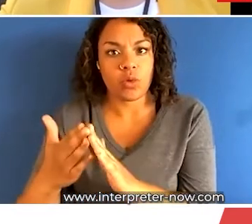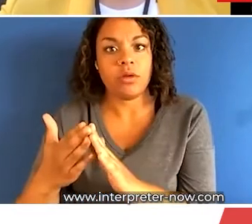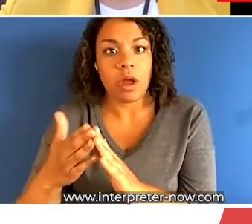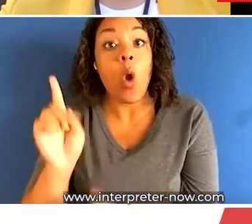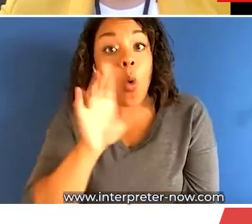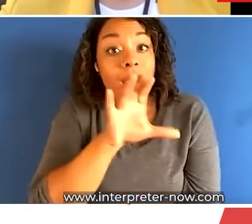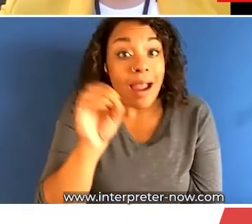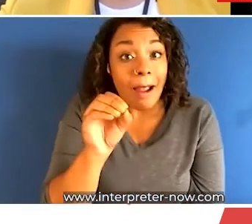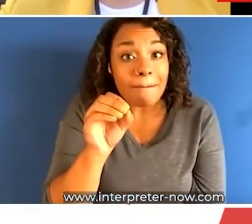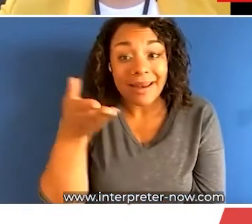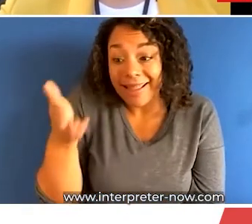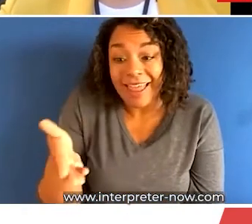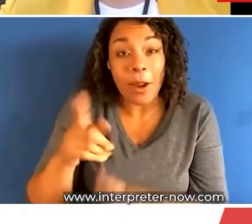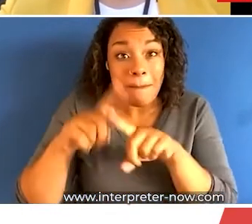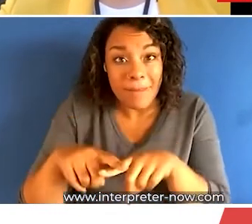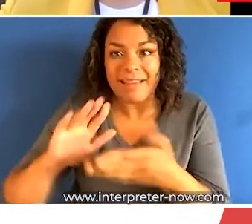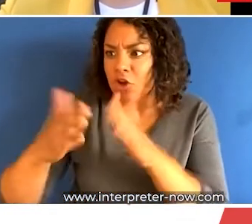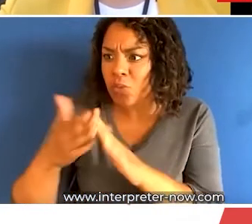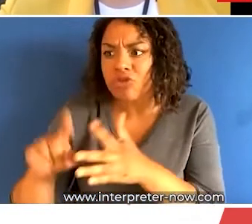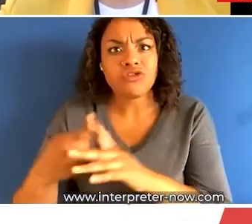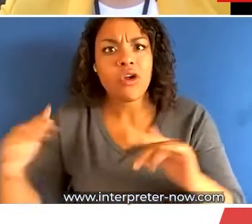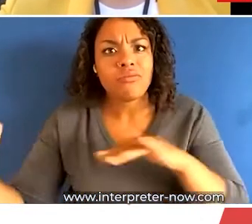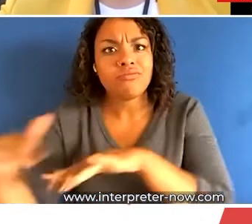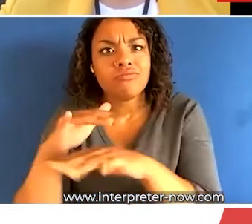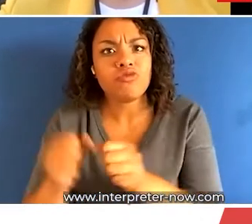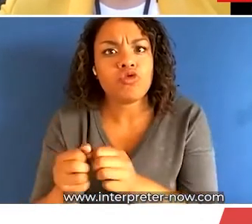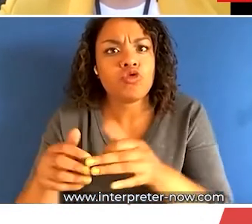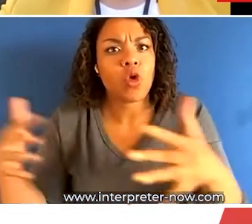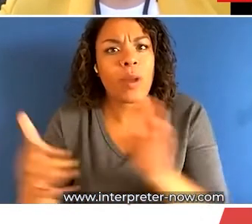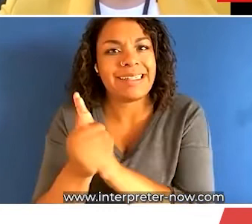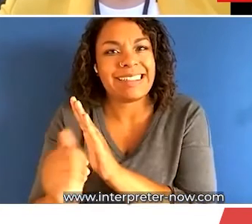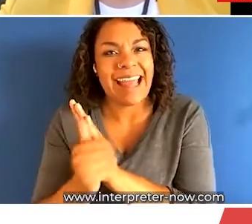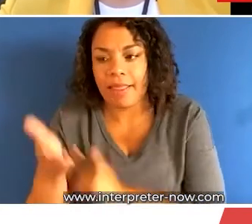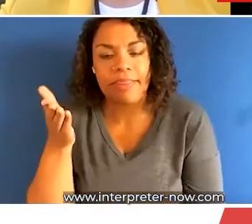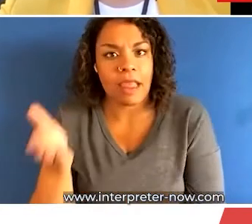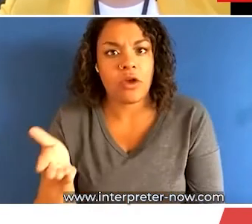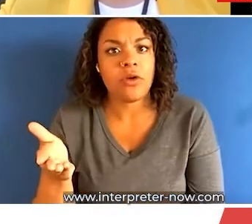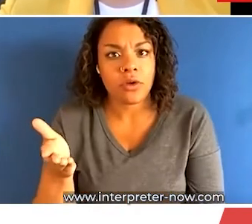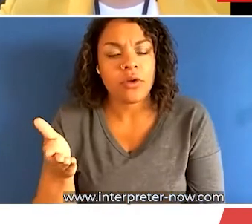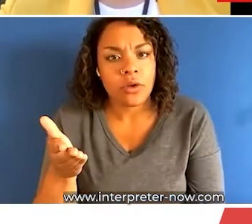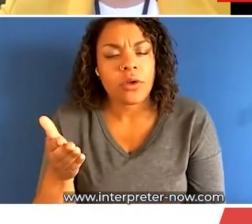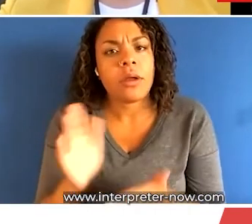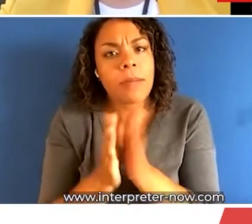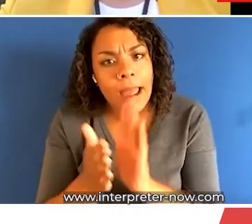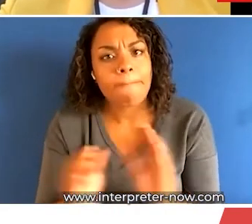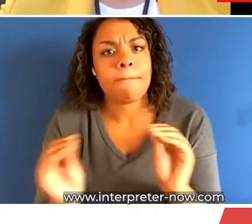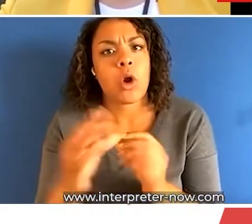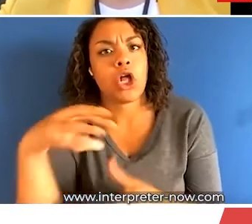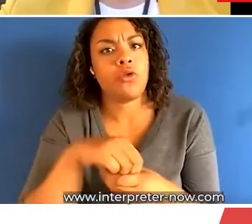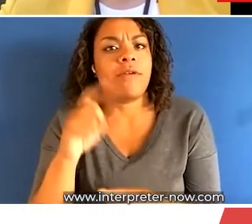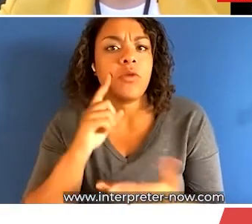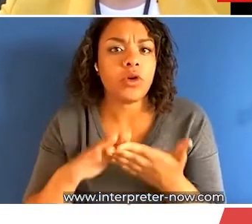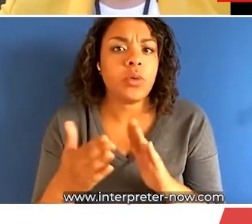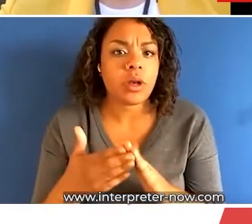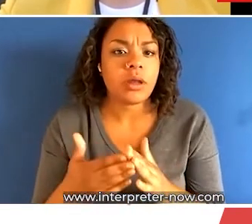So we start growing the future talent and being more inclusive for the community.